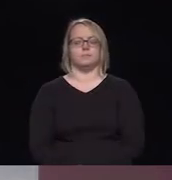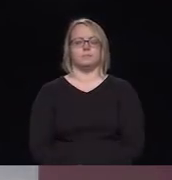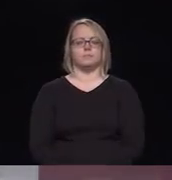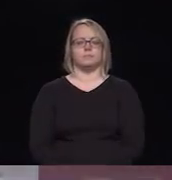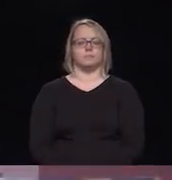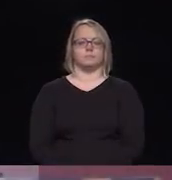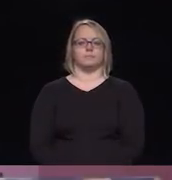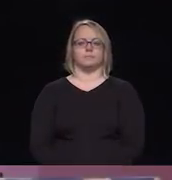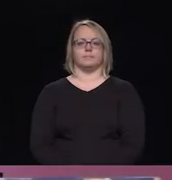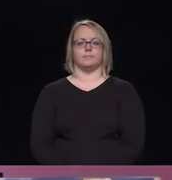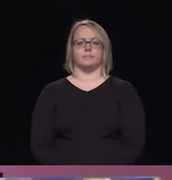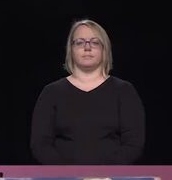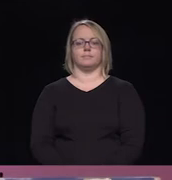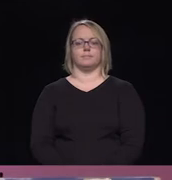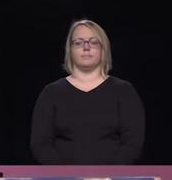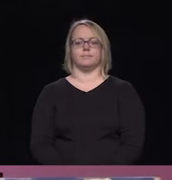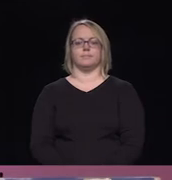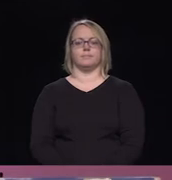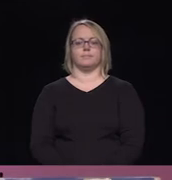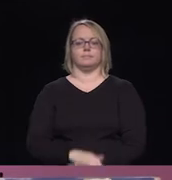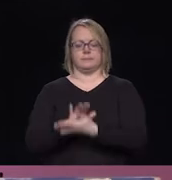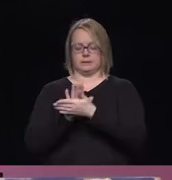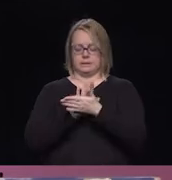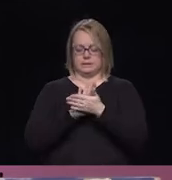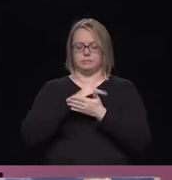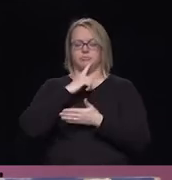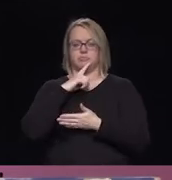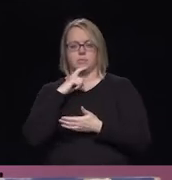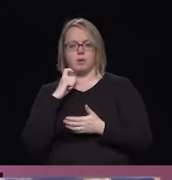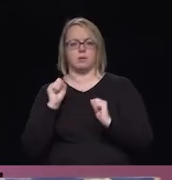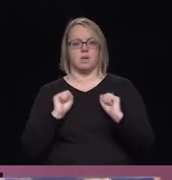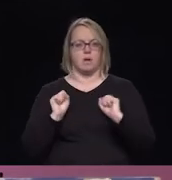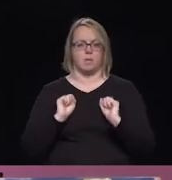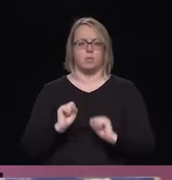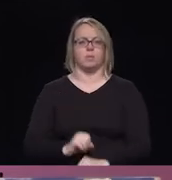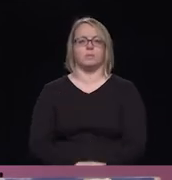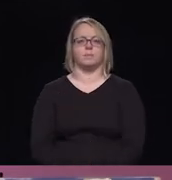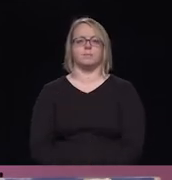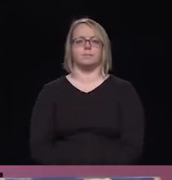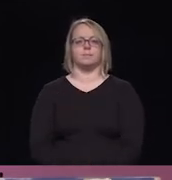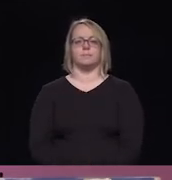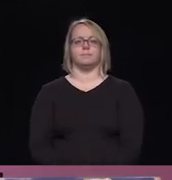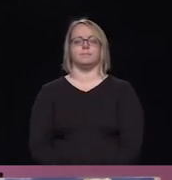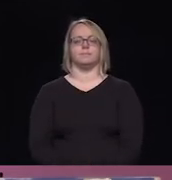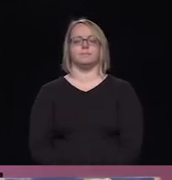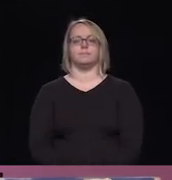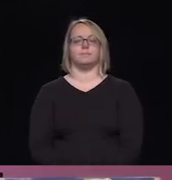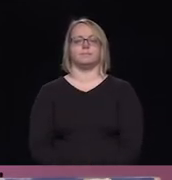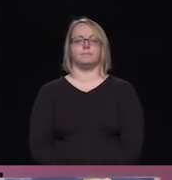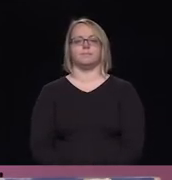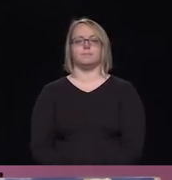So I'm going to clean the white off a little bit. The bottom of the boat should be a little bit dry.